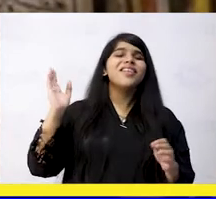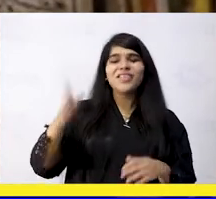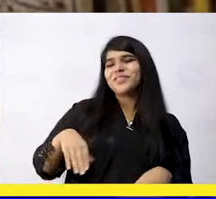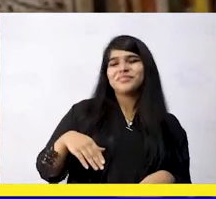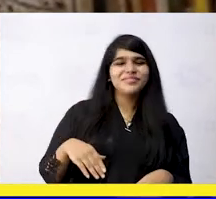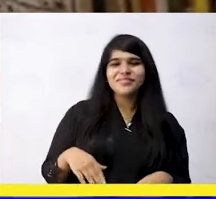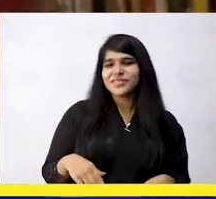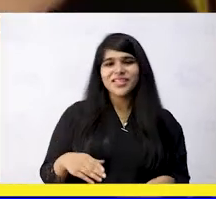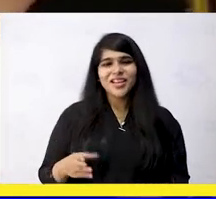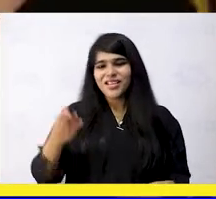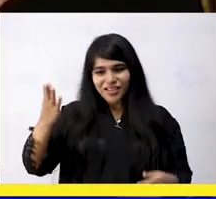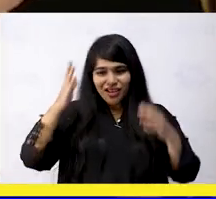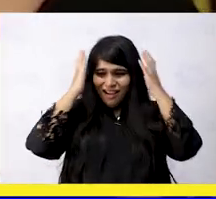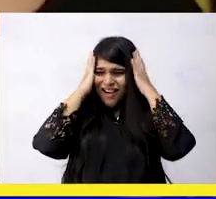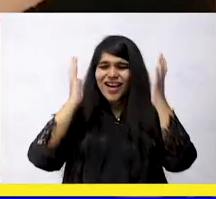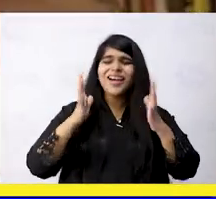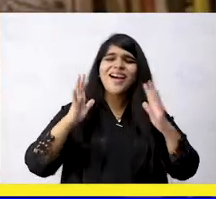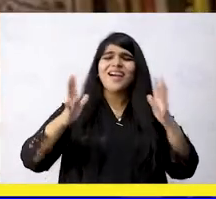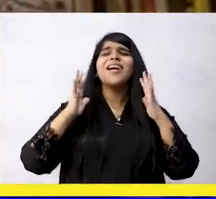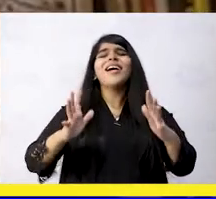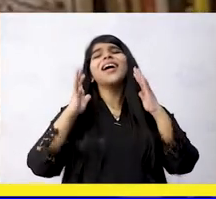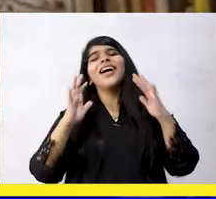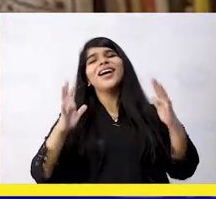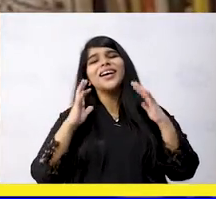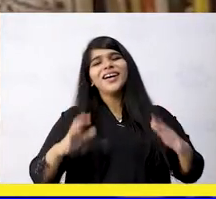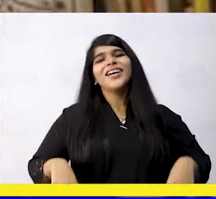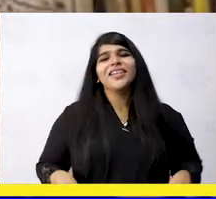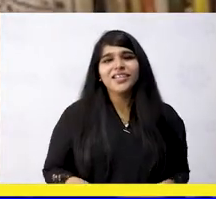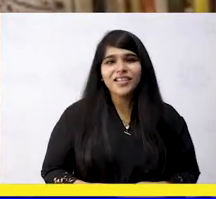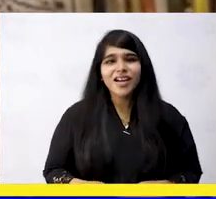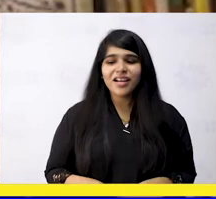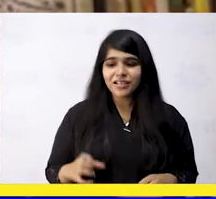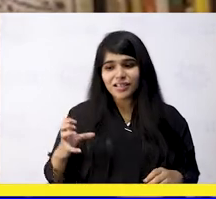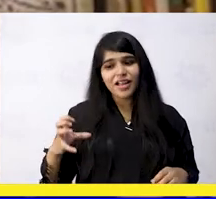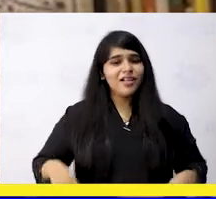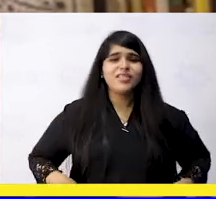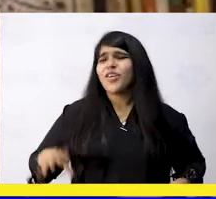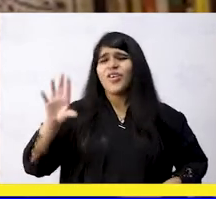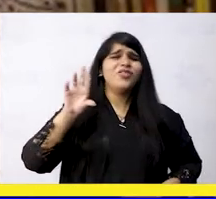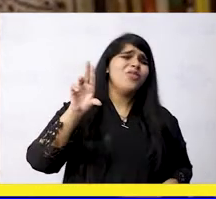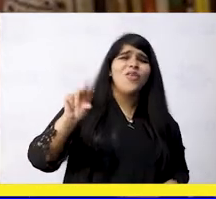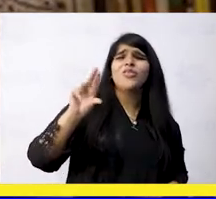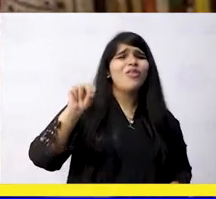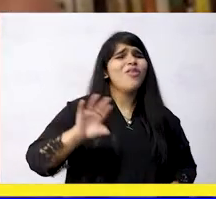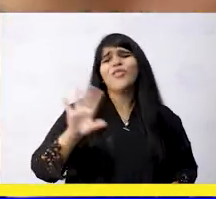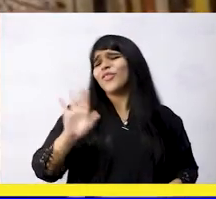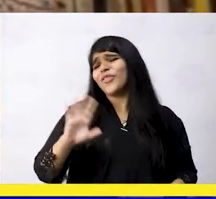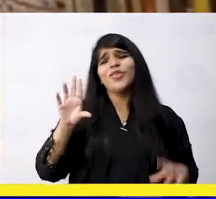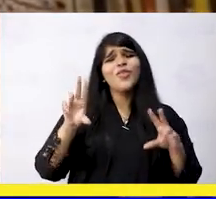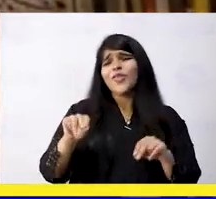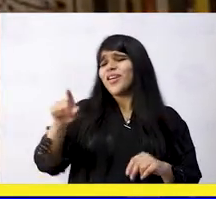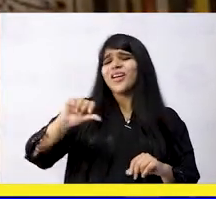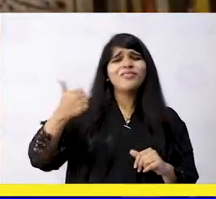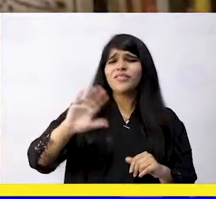Oh my God. The hare laughed and laughed and laughed till his sides hurt. "Oh no, no, no. It's